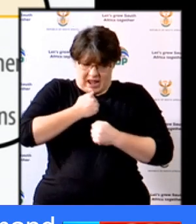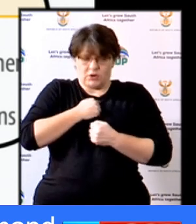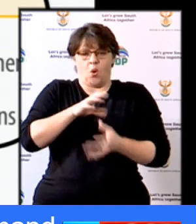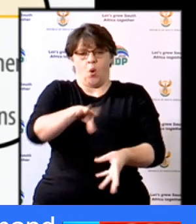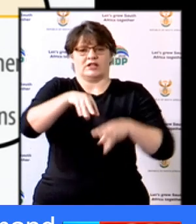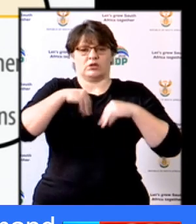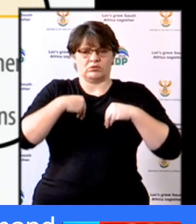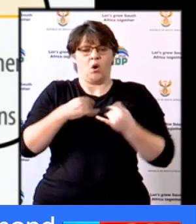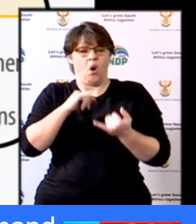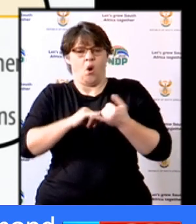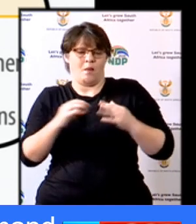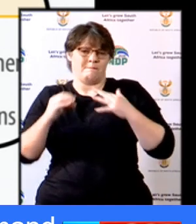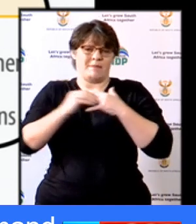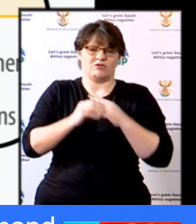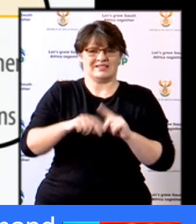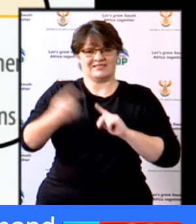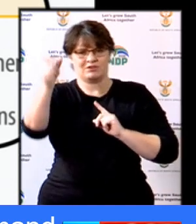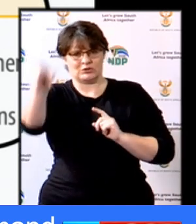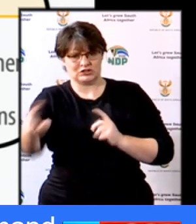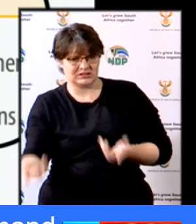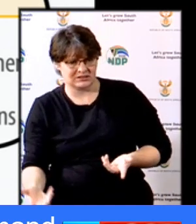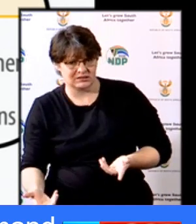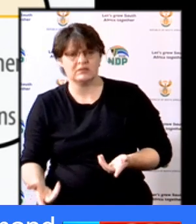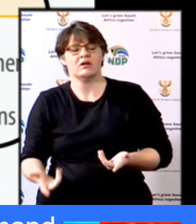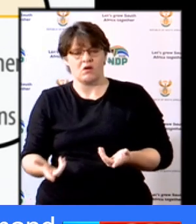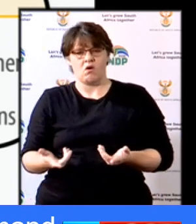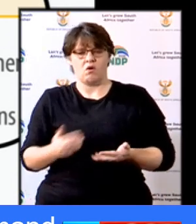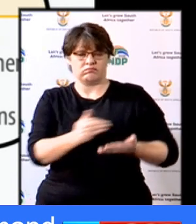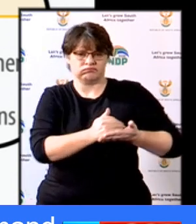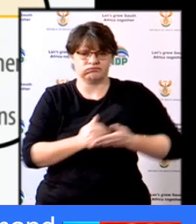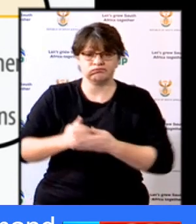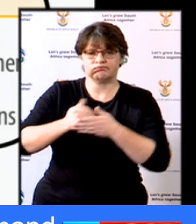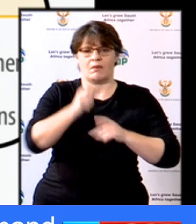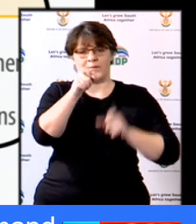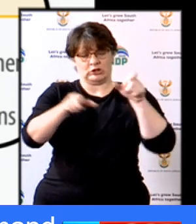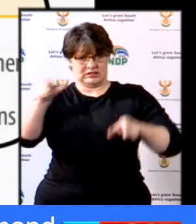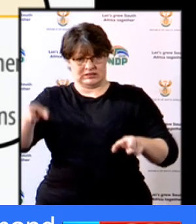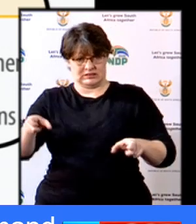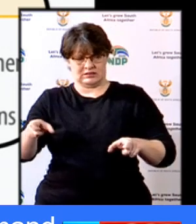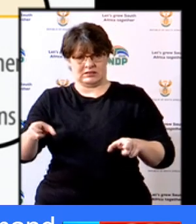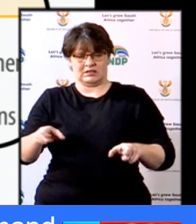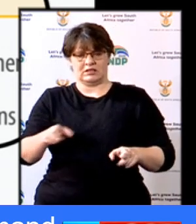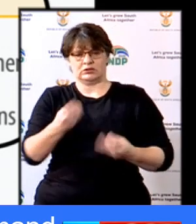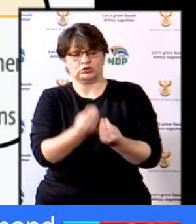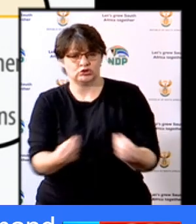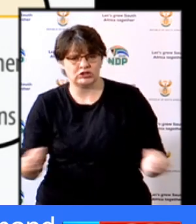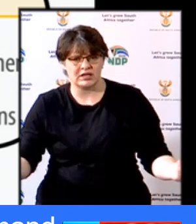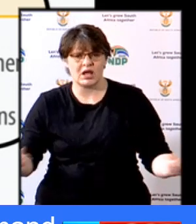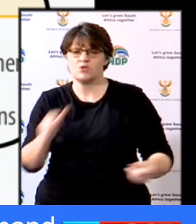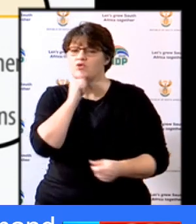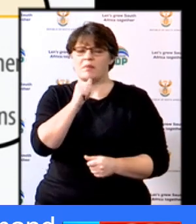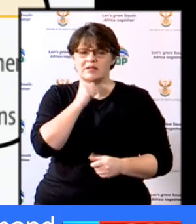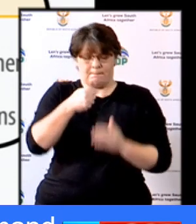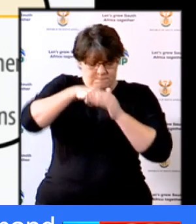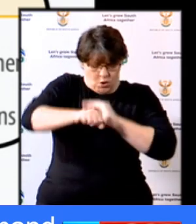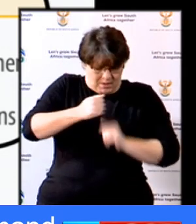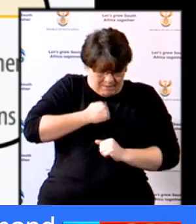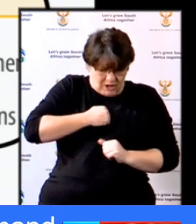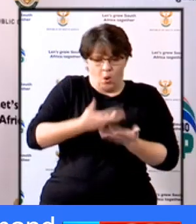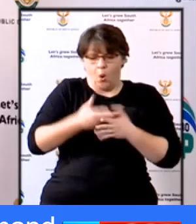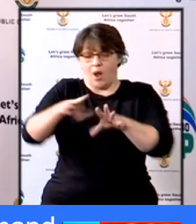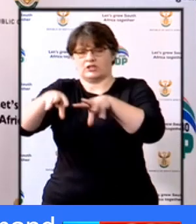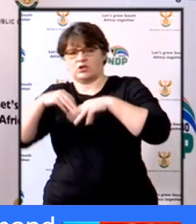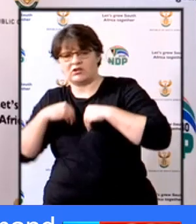adopted, step-parents, and foster parents, siblings, whether biological, adopted,